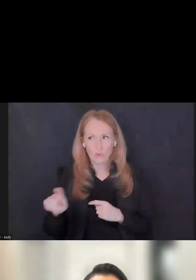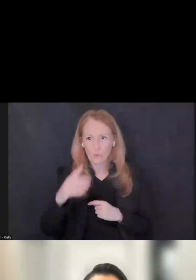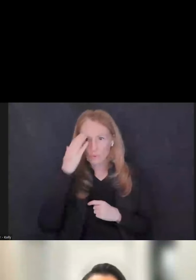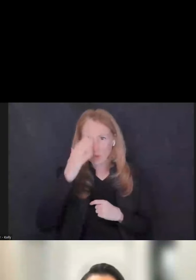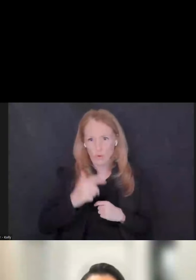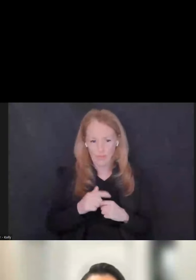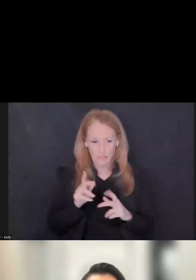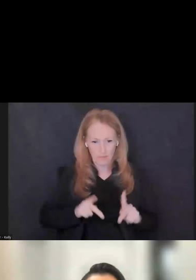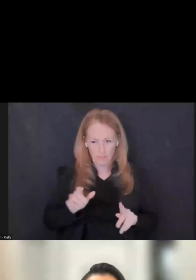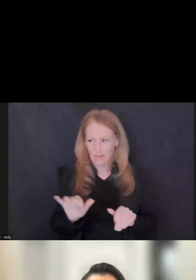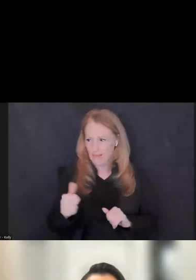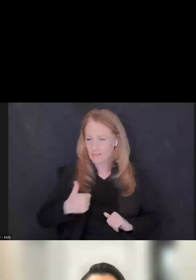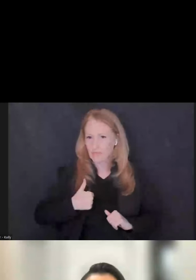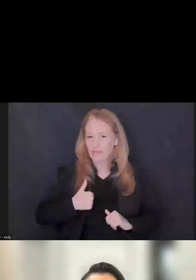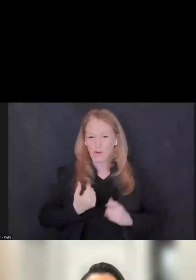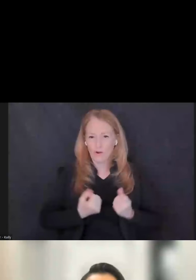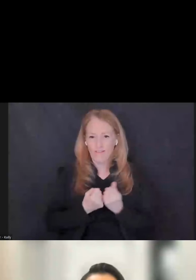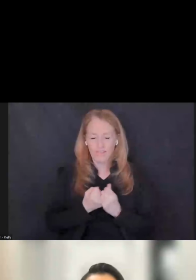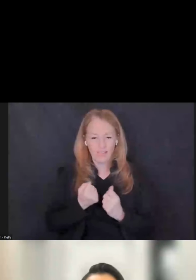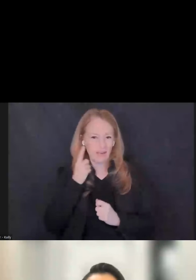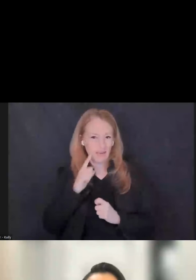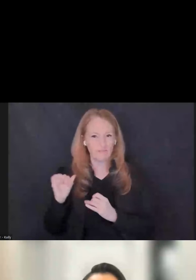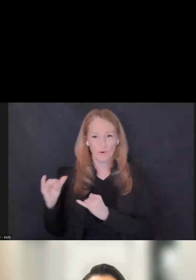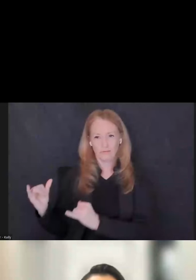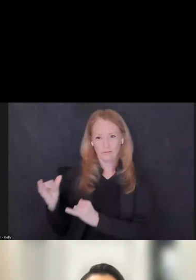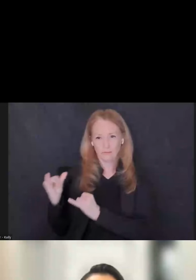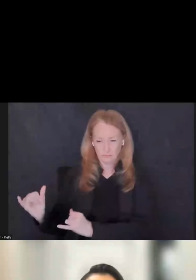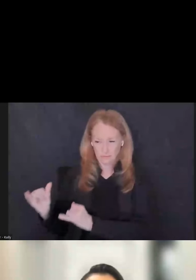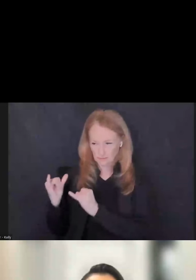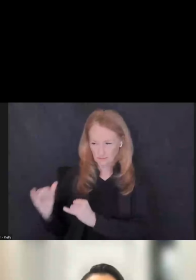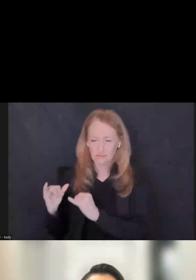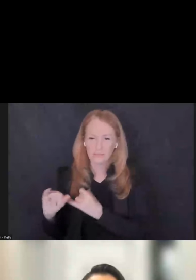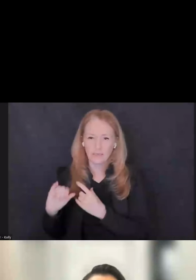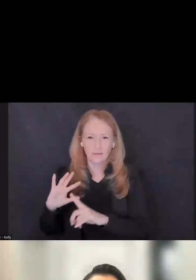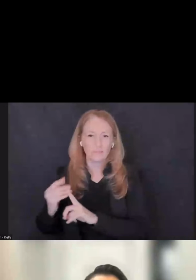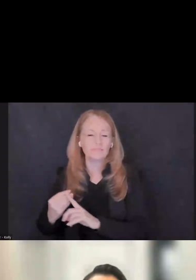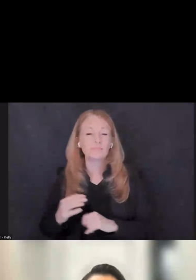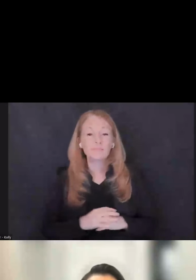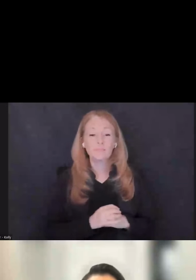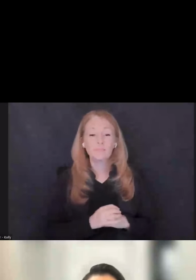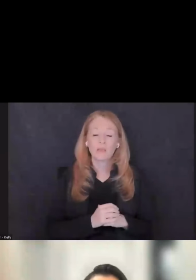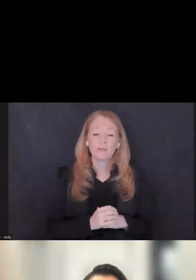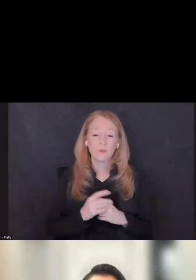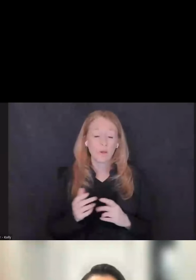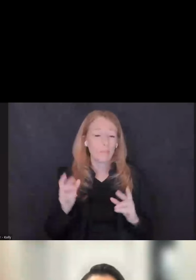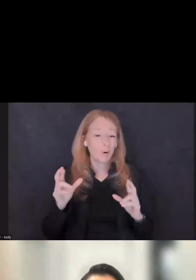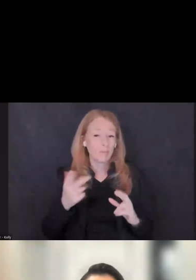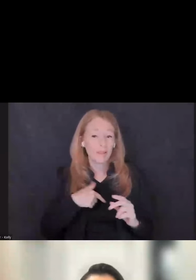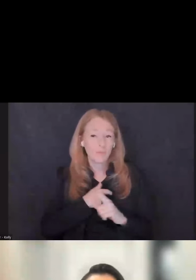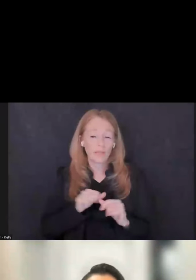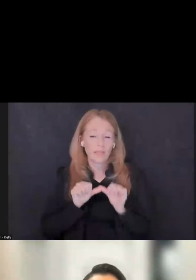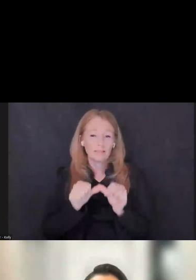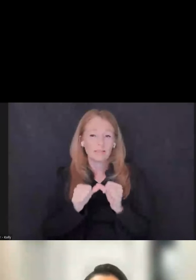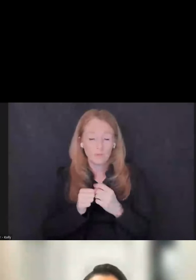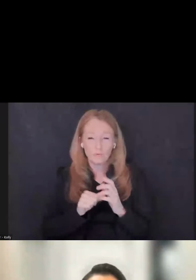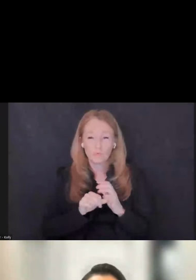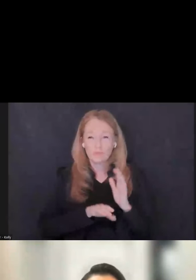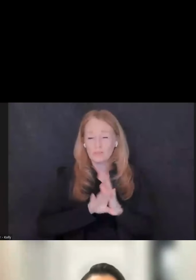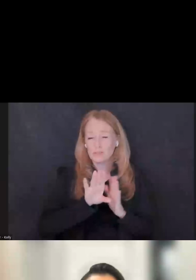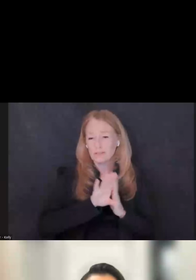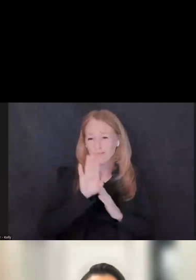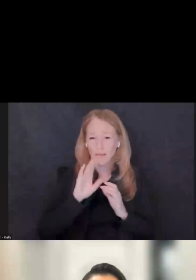all for continuing this conversation, and I hope that we can continue to grow the opportunities for connection in spaces